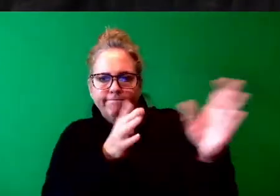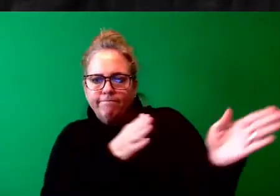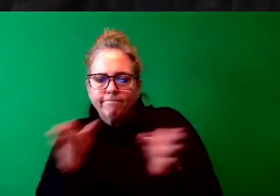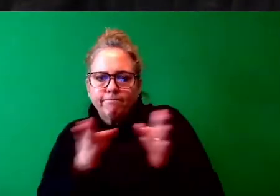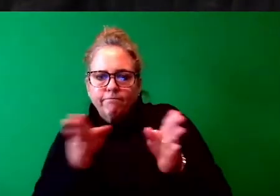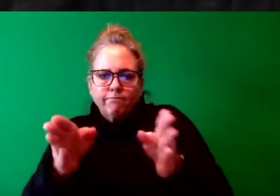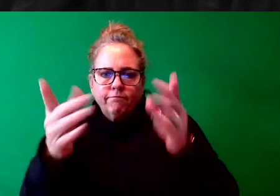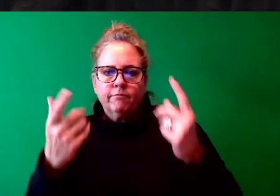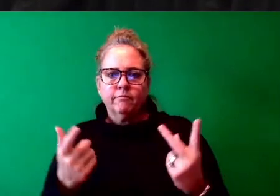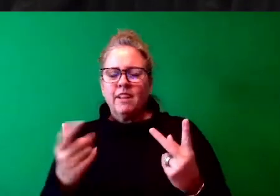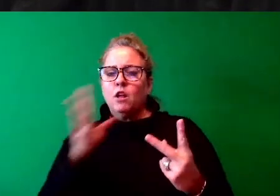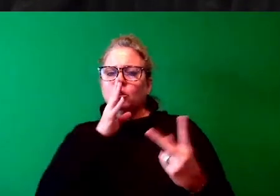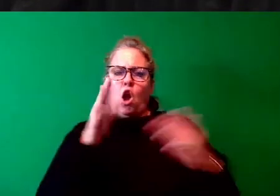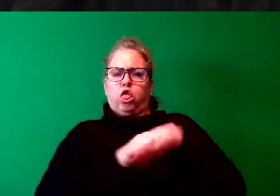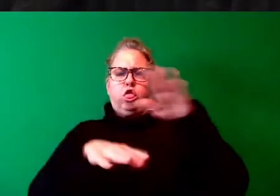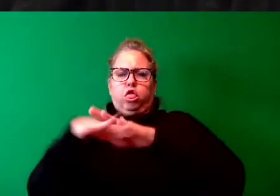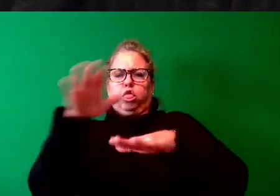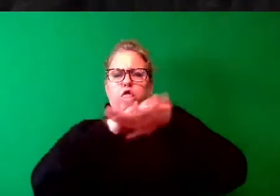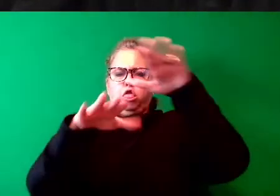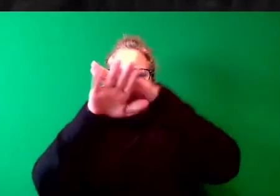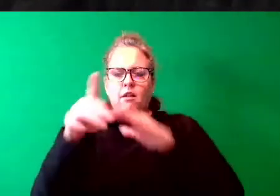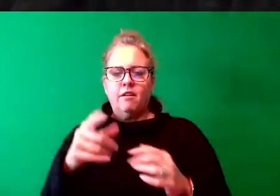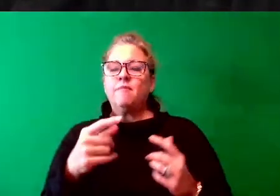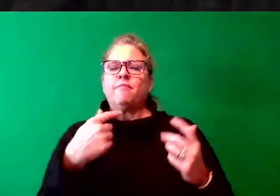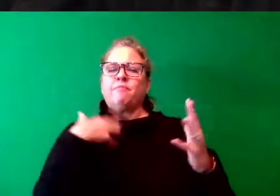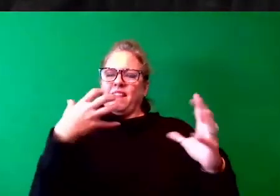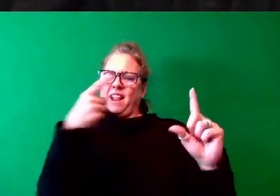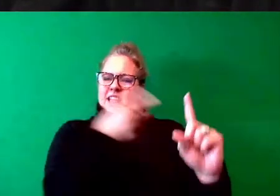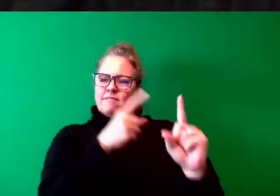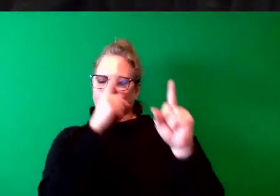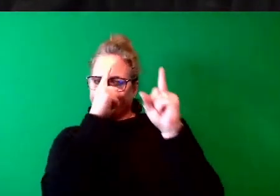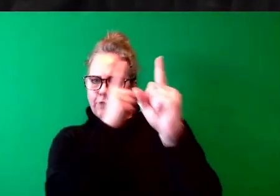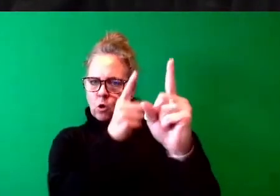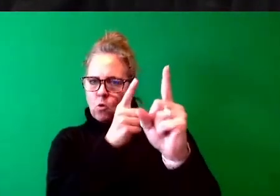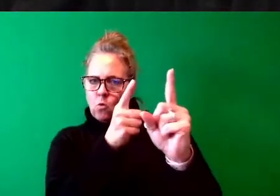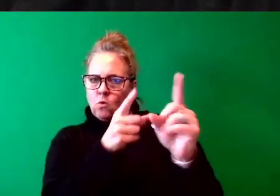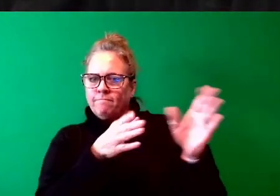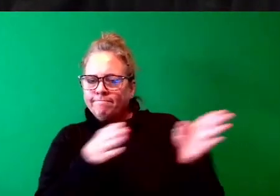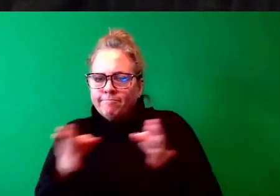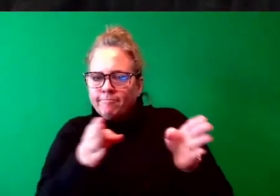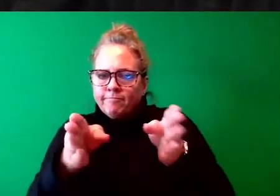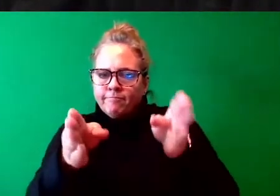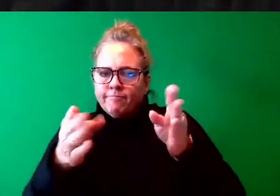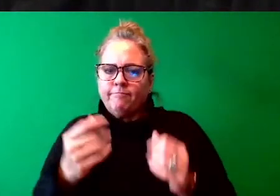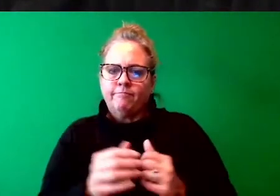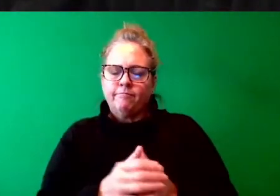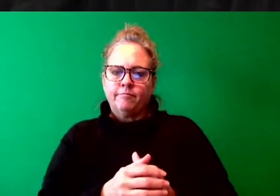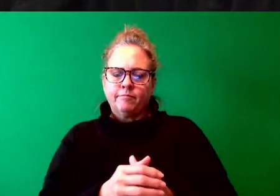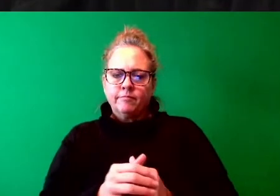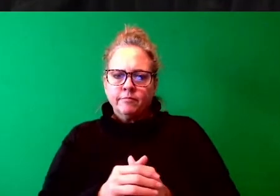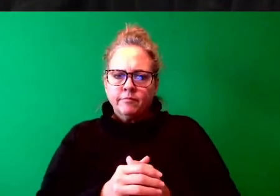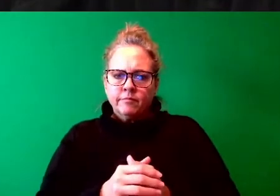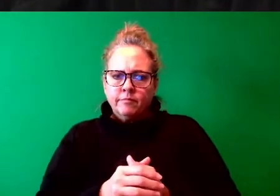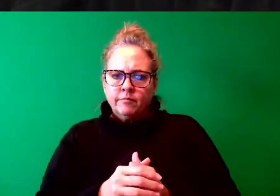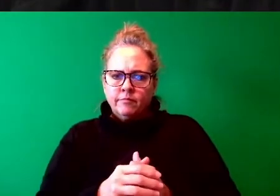Exactly. We're gonna have a strategic planning committee, okay? And we'll work offline to come up with the date and the